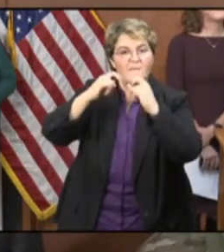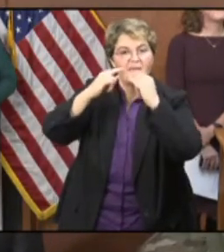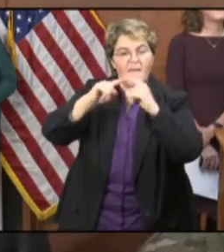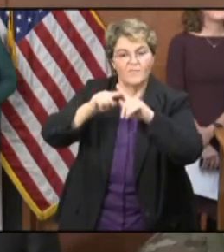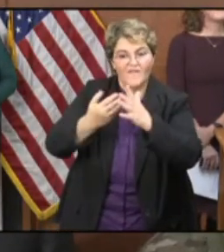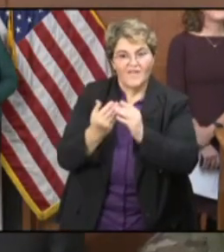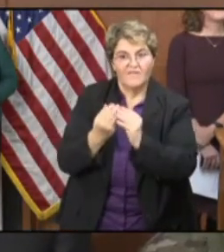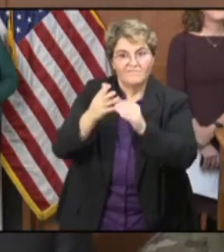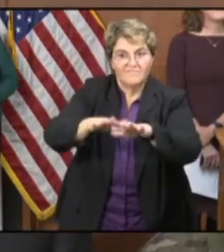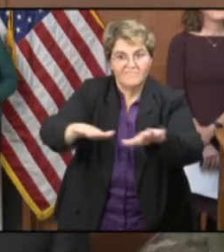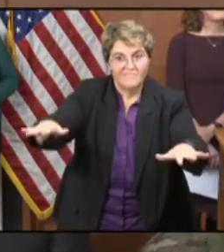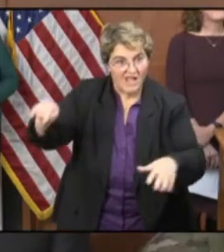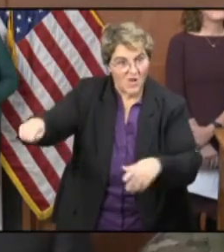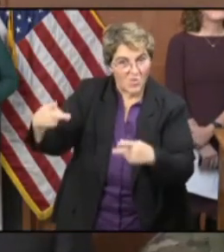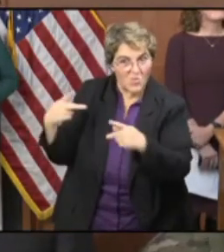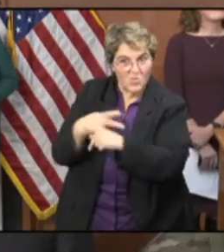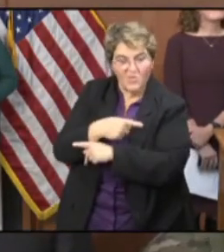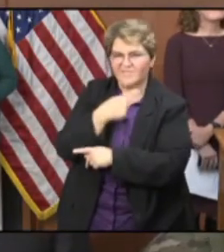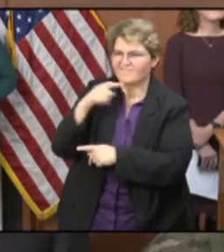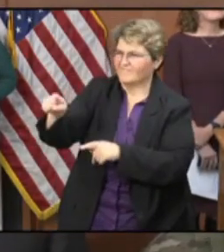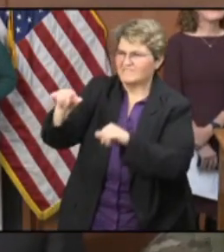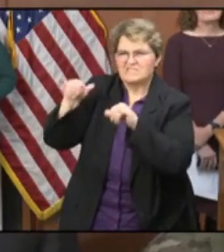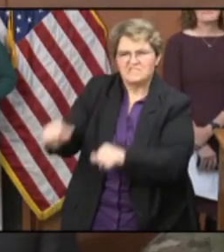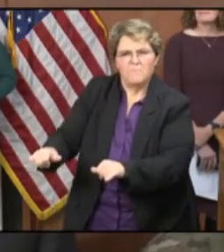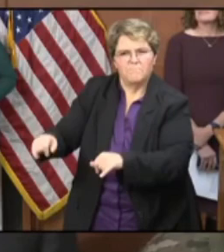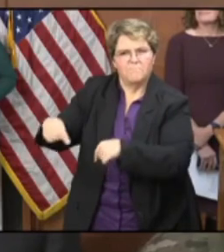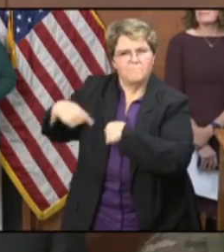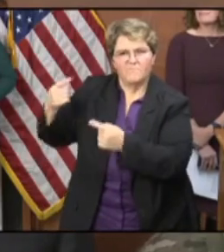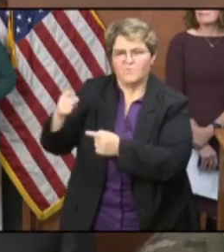stayed the same since the weekend at 121 acres.